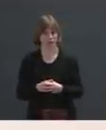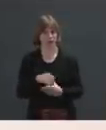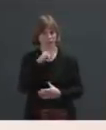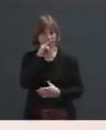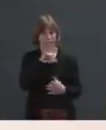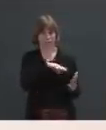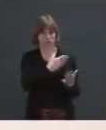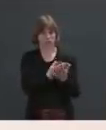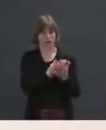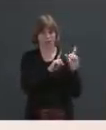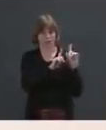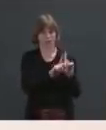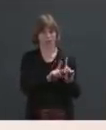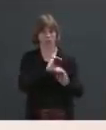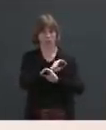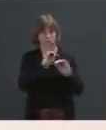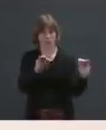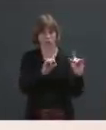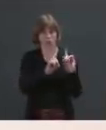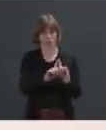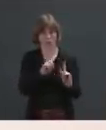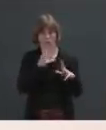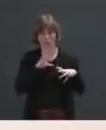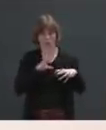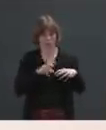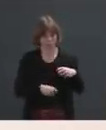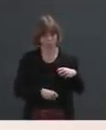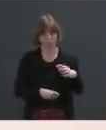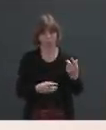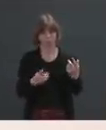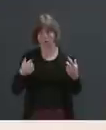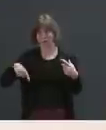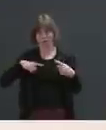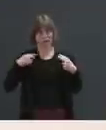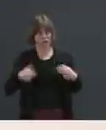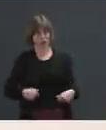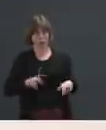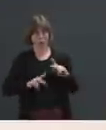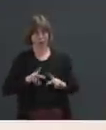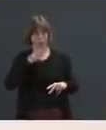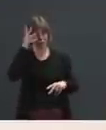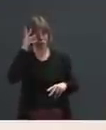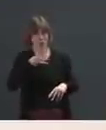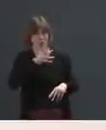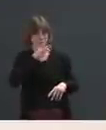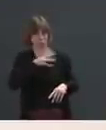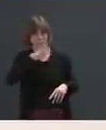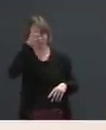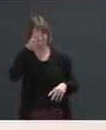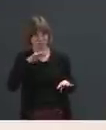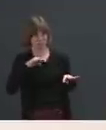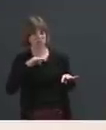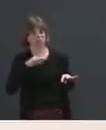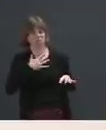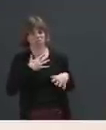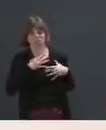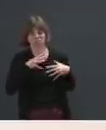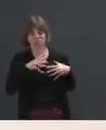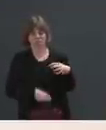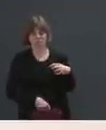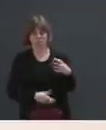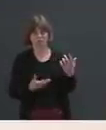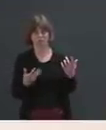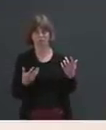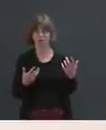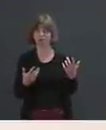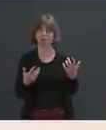the border. It is heartbreaking. I think we all as human beings are heartbroken, as parents, as mothers, as fathers too. We only have a couple